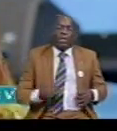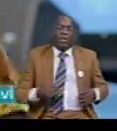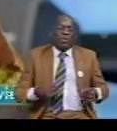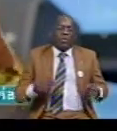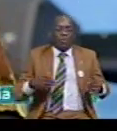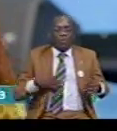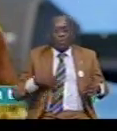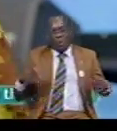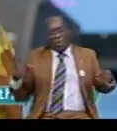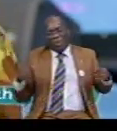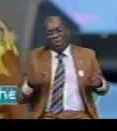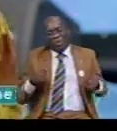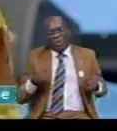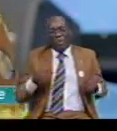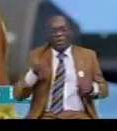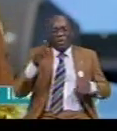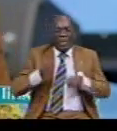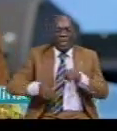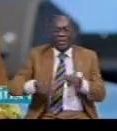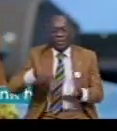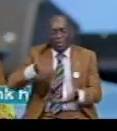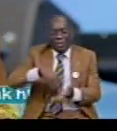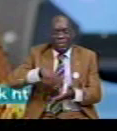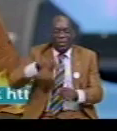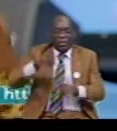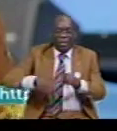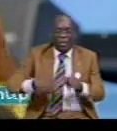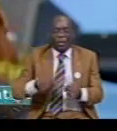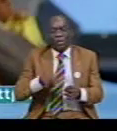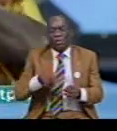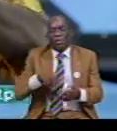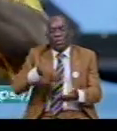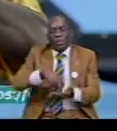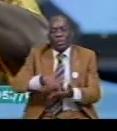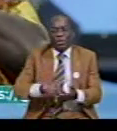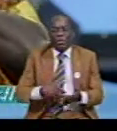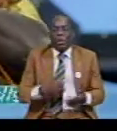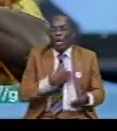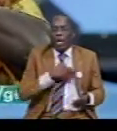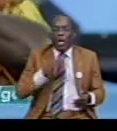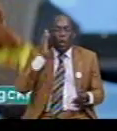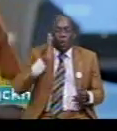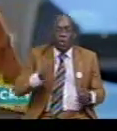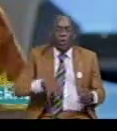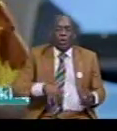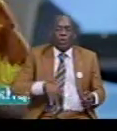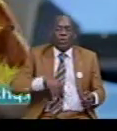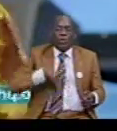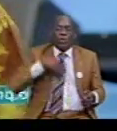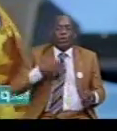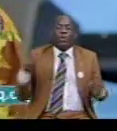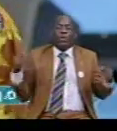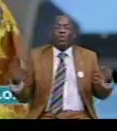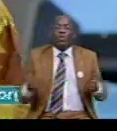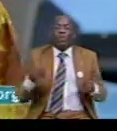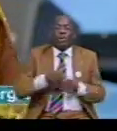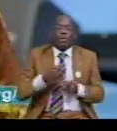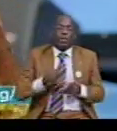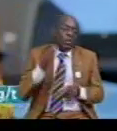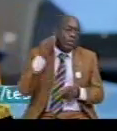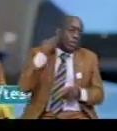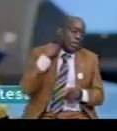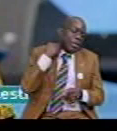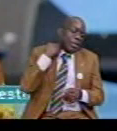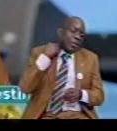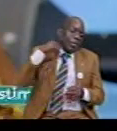o ni le bere mi o ni le bend bayi. So sometimes I'm feeling pains lati orun mi wa si sale.